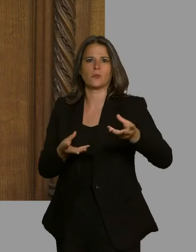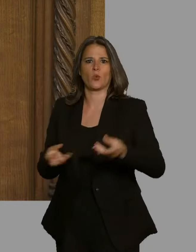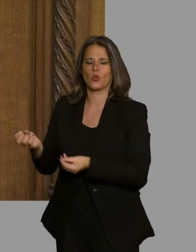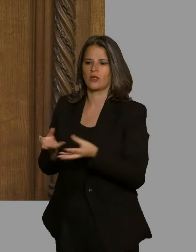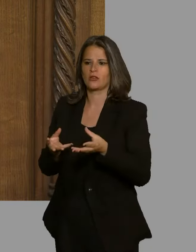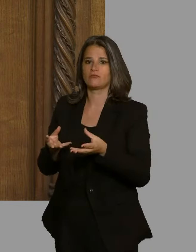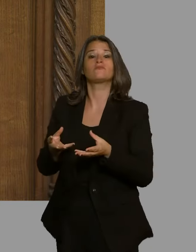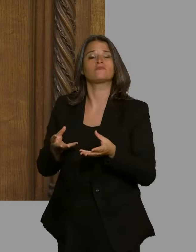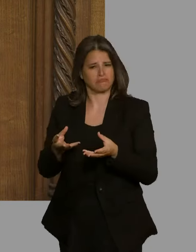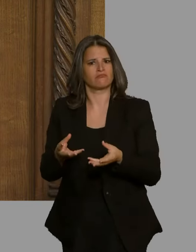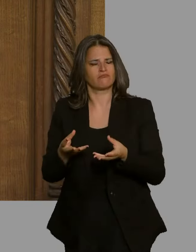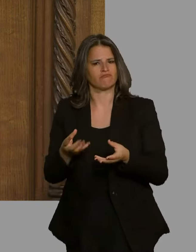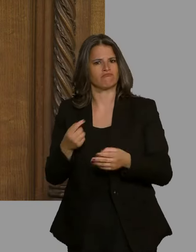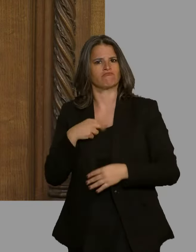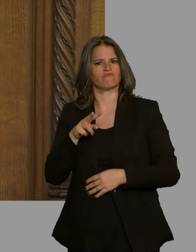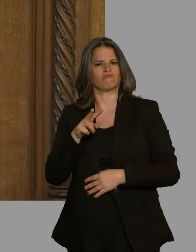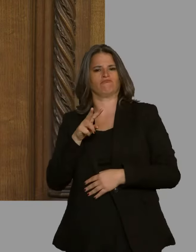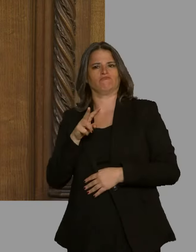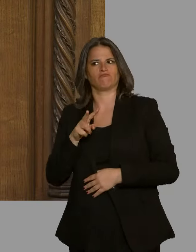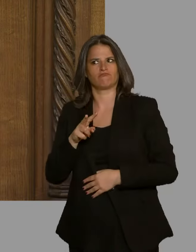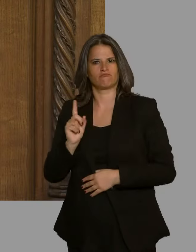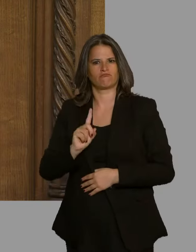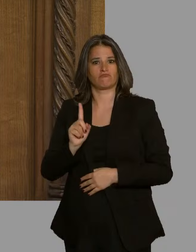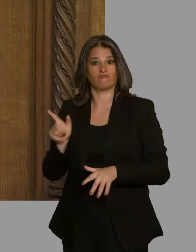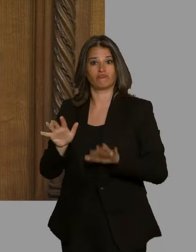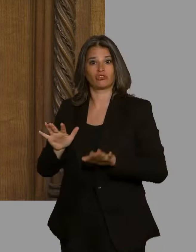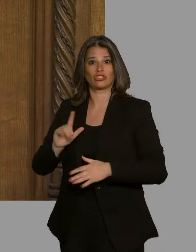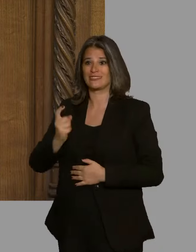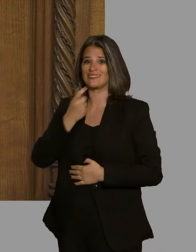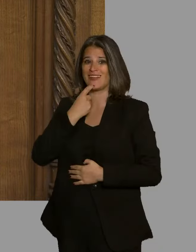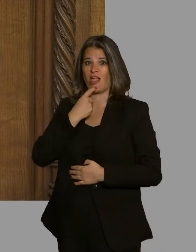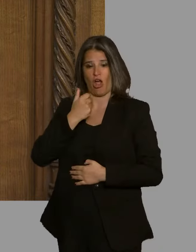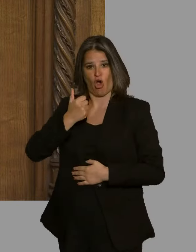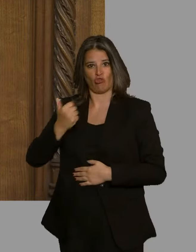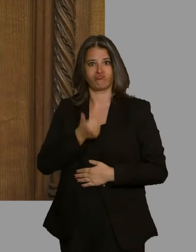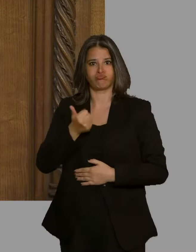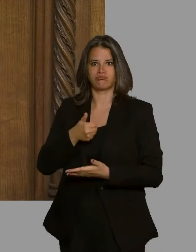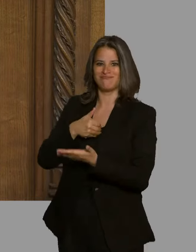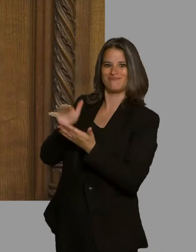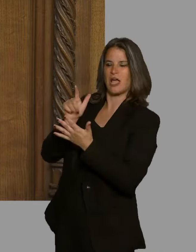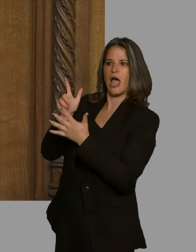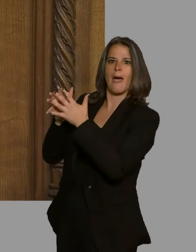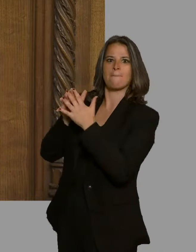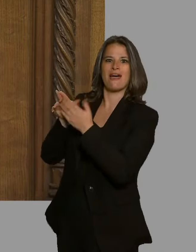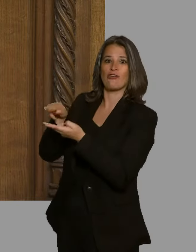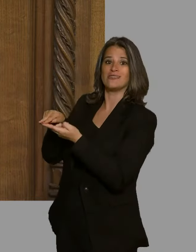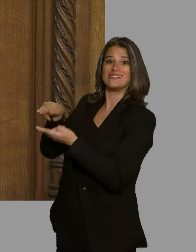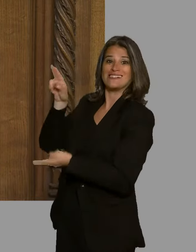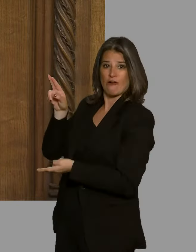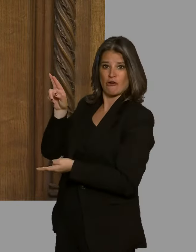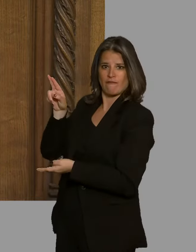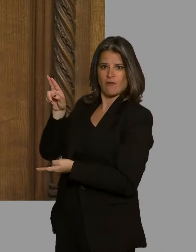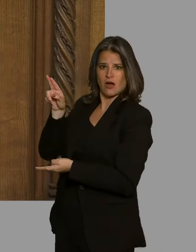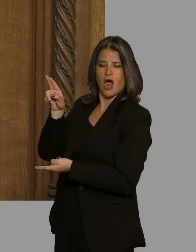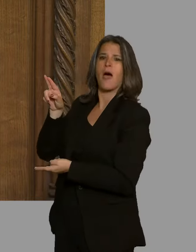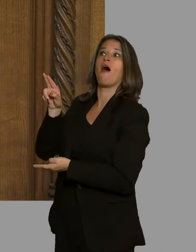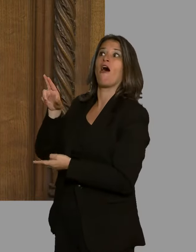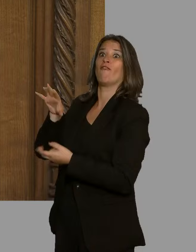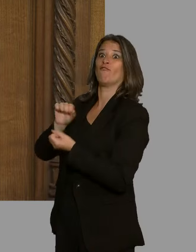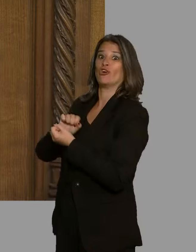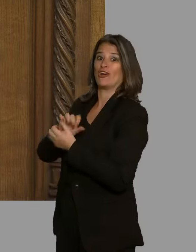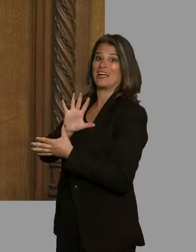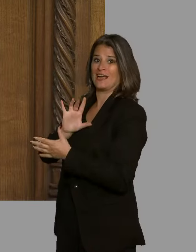British steel is sold into Northern Ireland, it's subject to EU tariffs? Why on Monday did